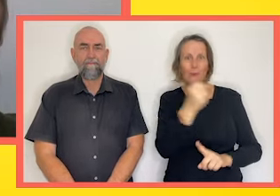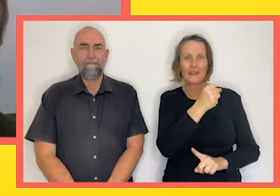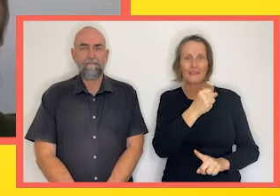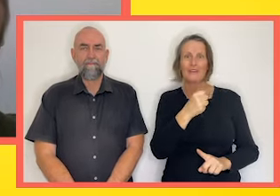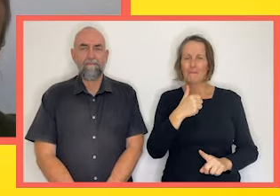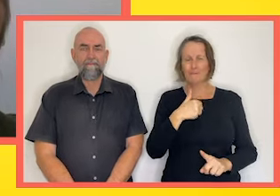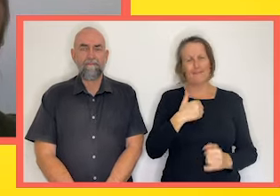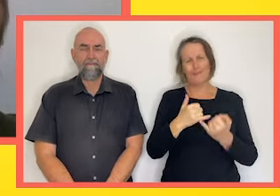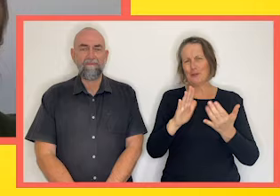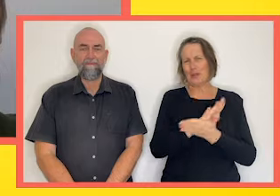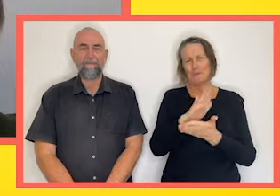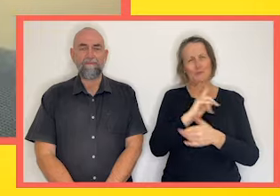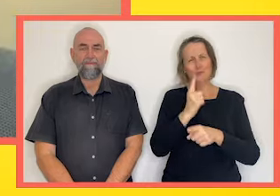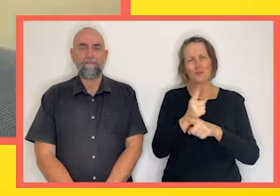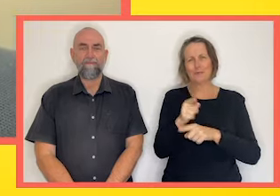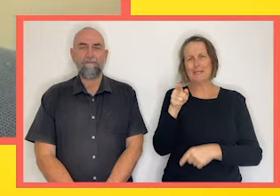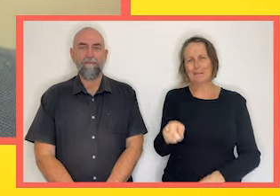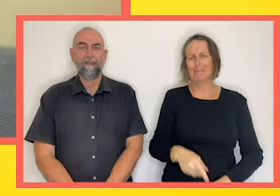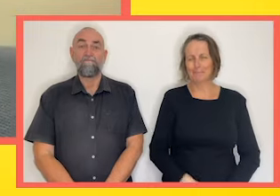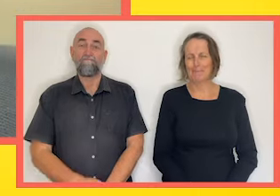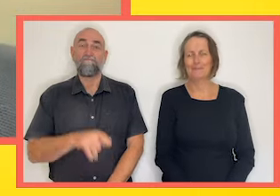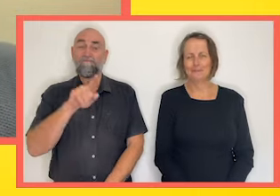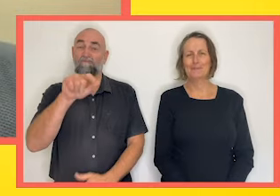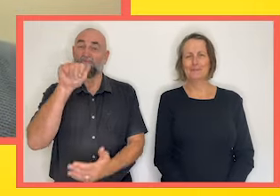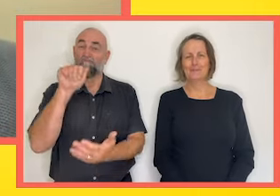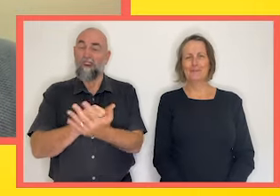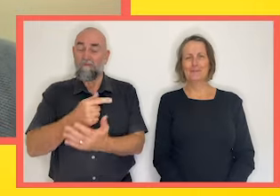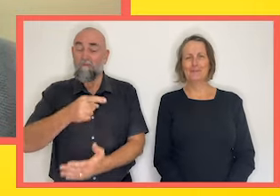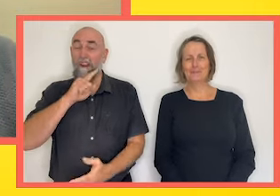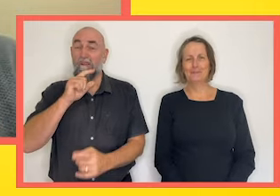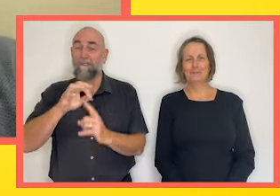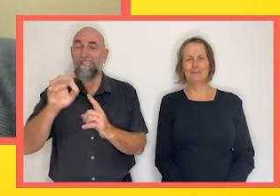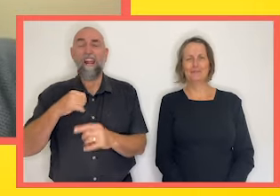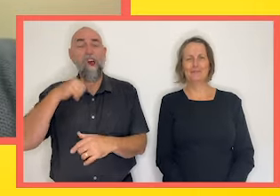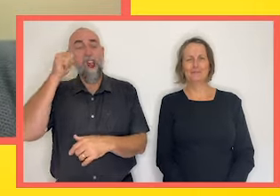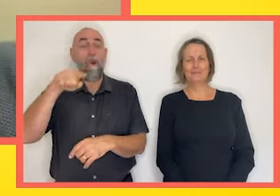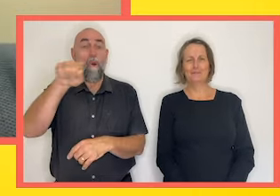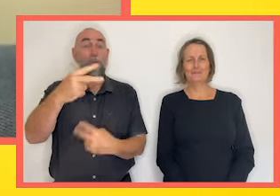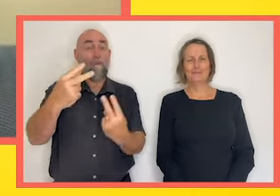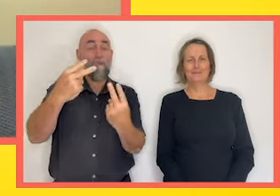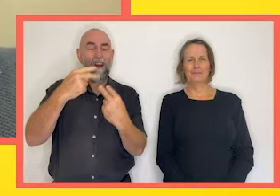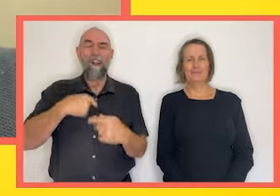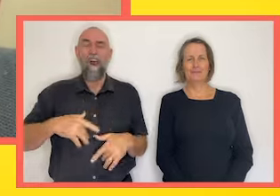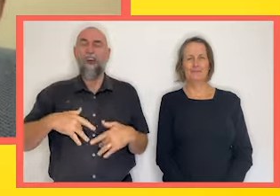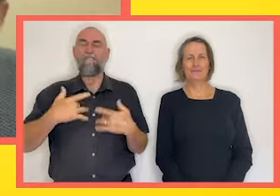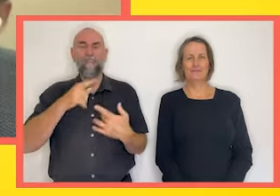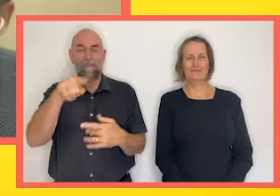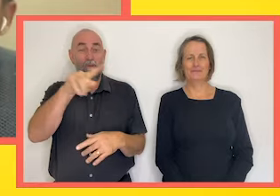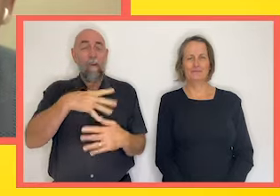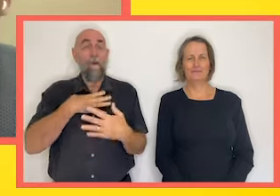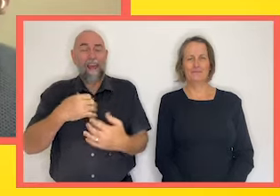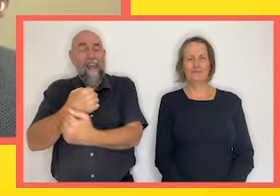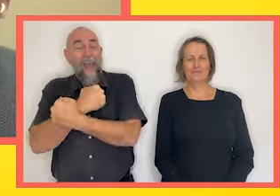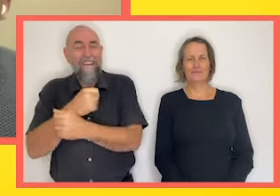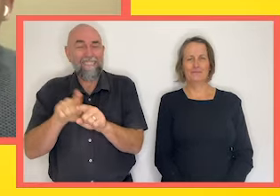chat with him, and we're so lucky. You're 100% right. I'm sure that the You Little Ripper audience all wanted to jump in there and give Col Pearse a